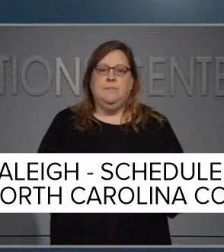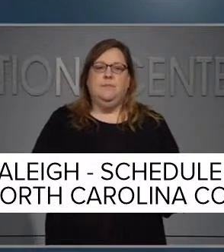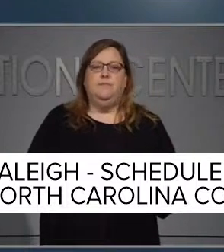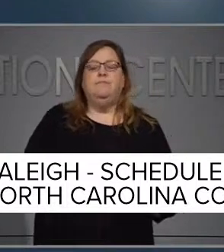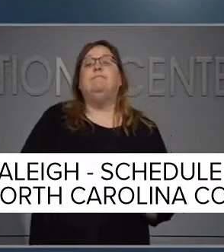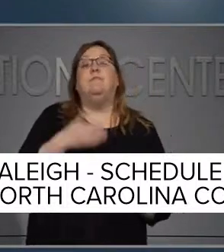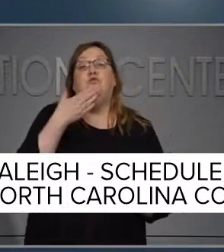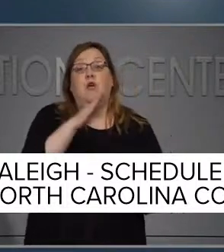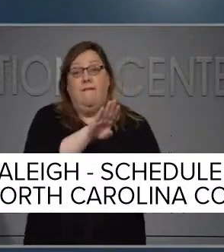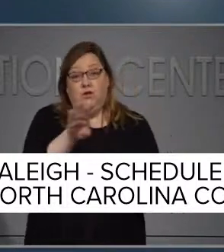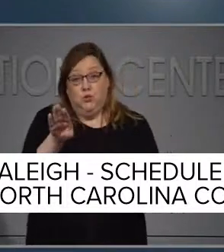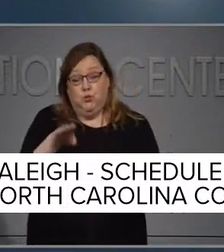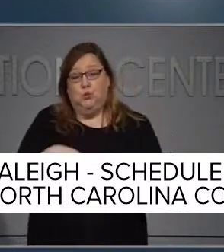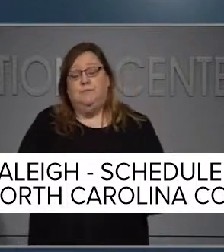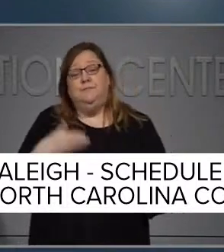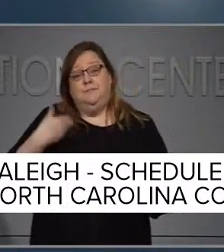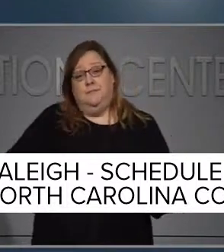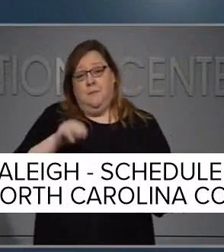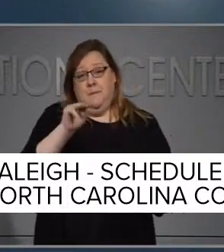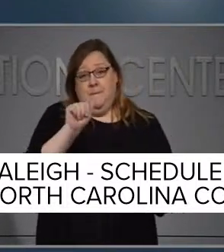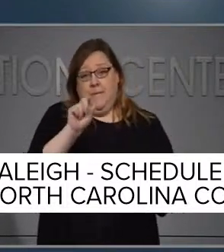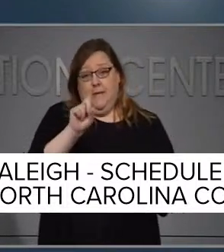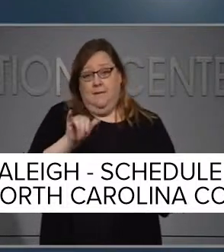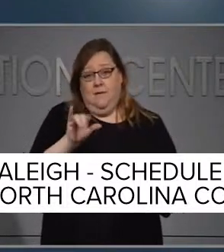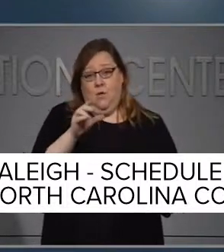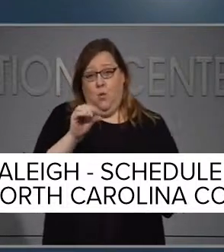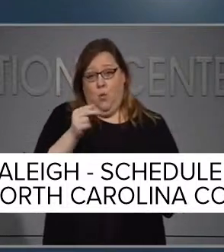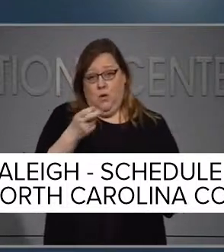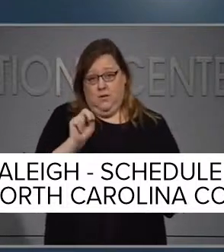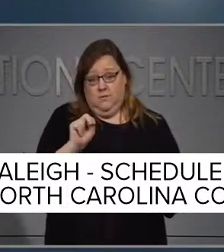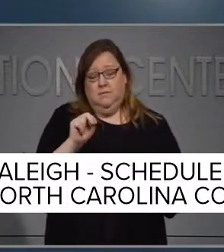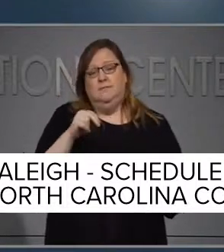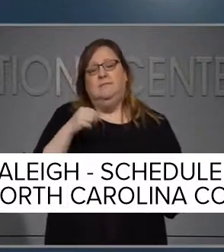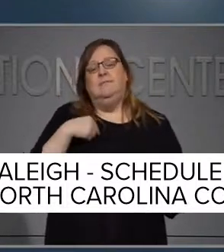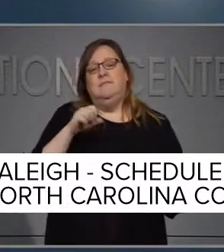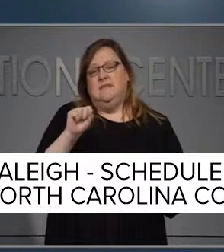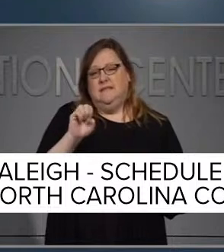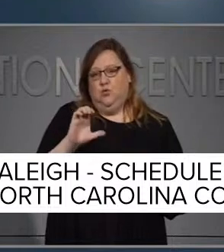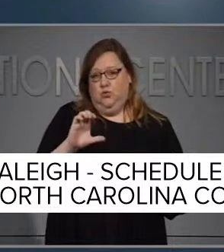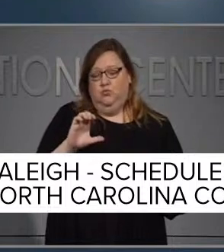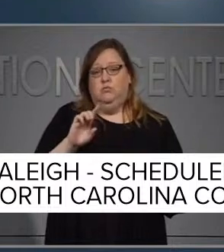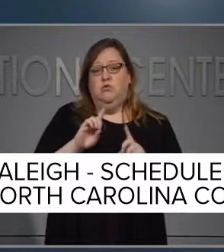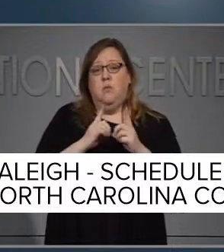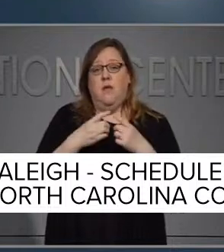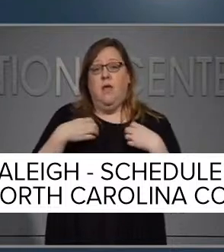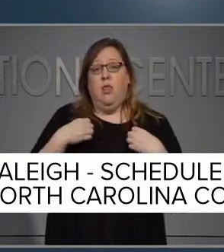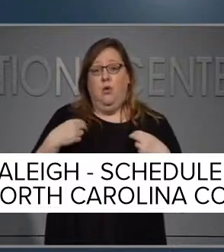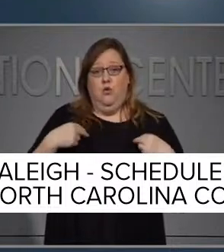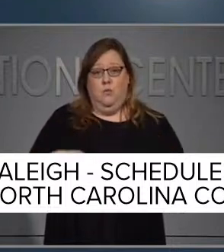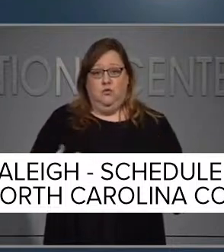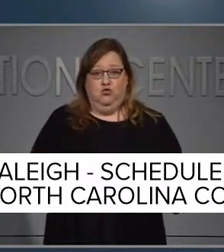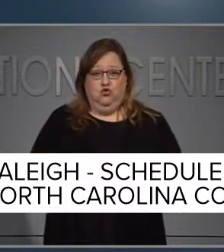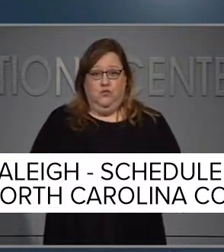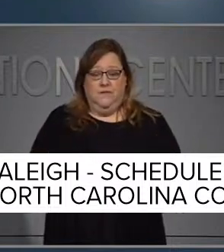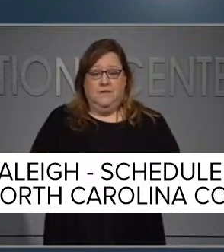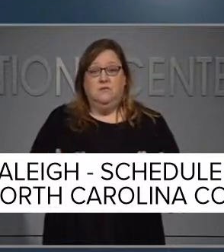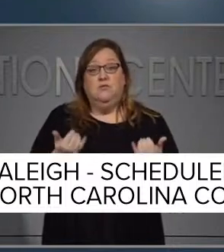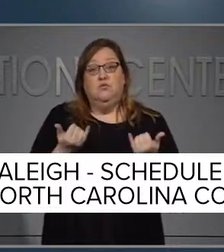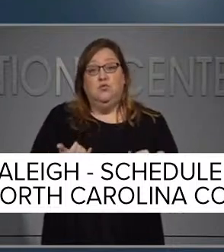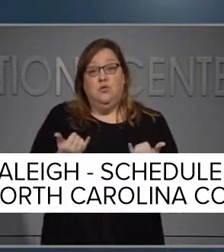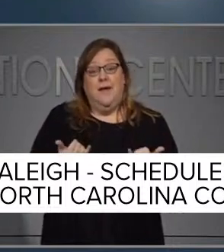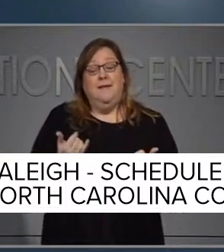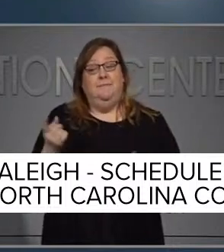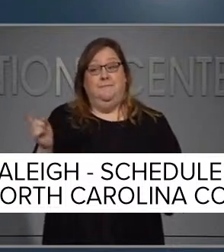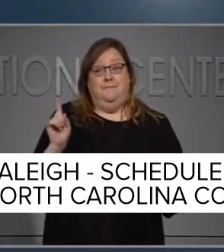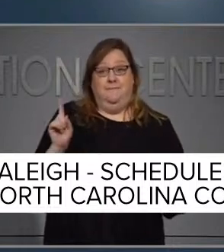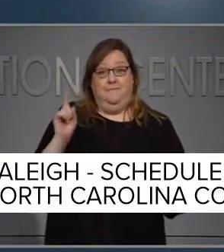Good afternoon. I'm Mandy Cohen. I'm the Secretary of the Department of Health and Human Services for North Carolina, and today I'm joined by